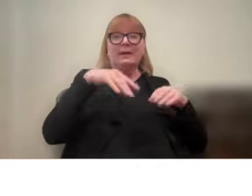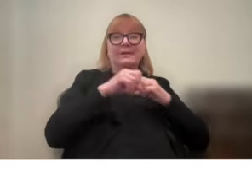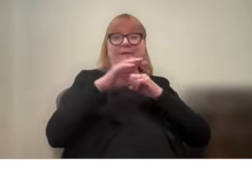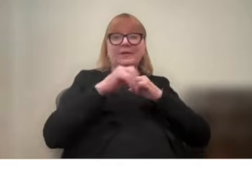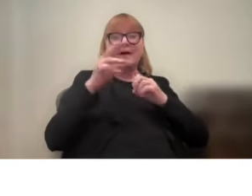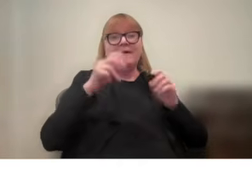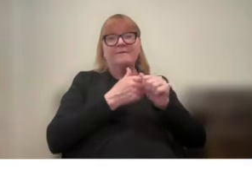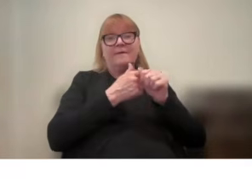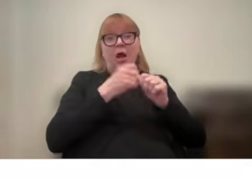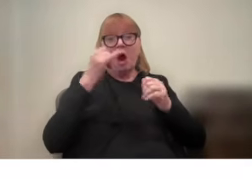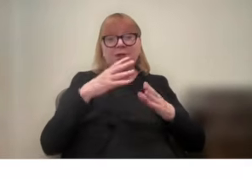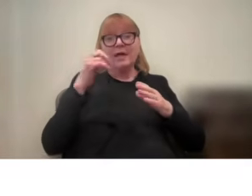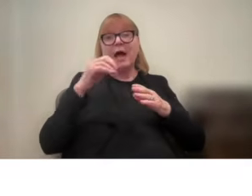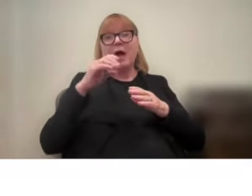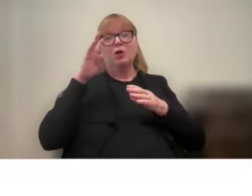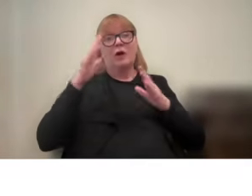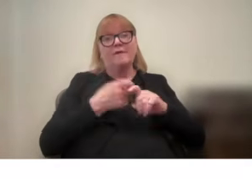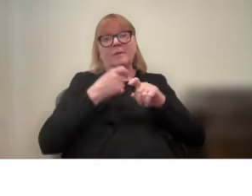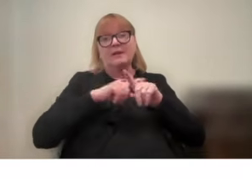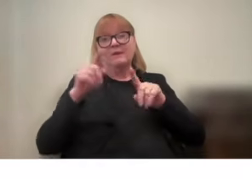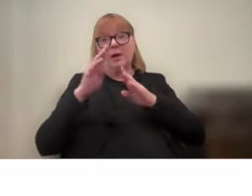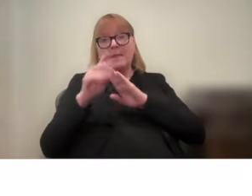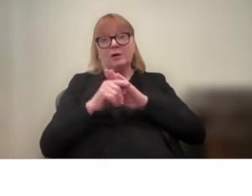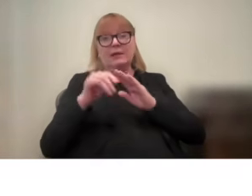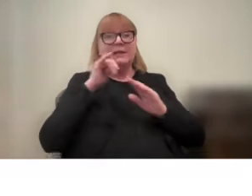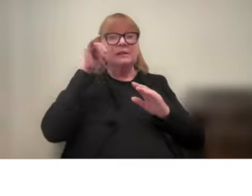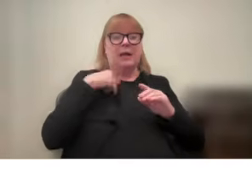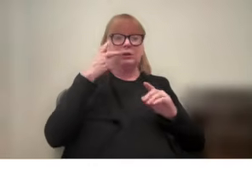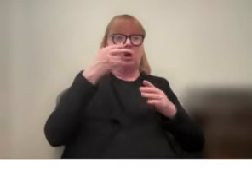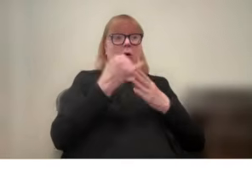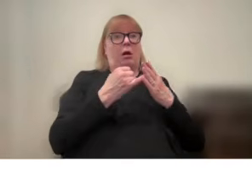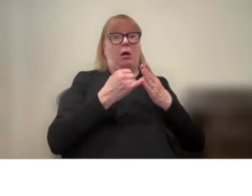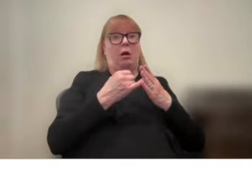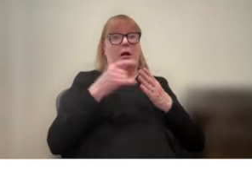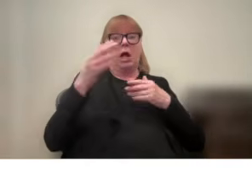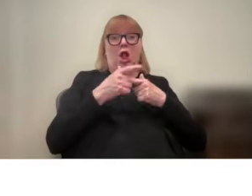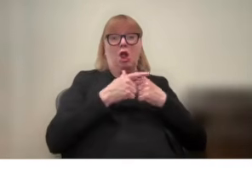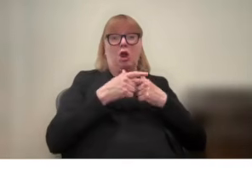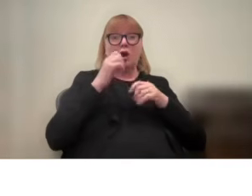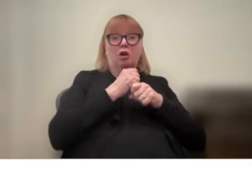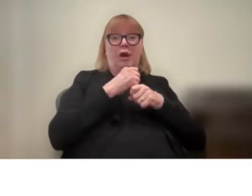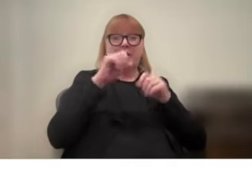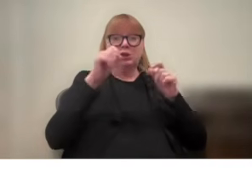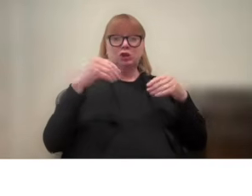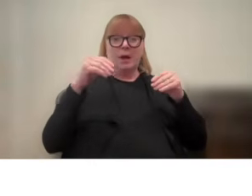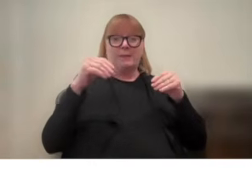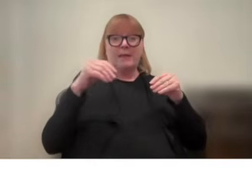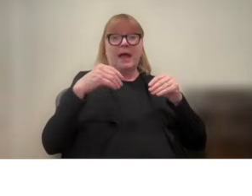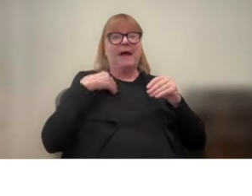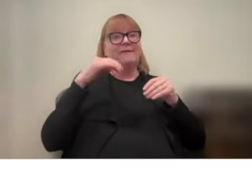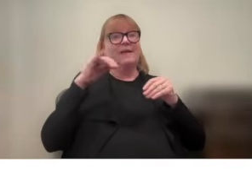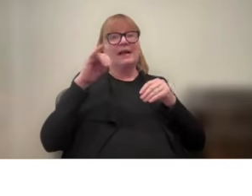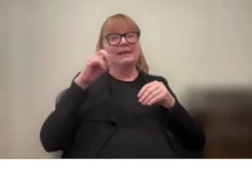following artists and creators from different backgrounds. Just yesterday, I saw a piece of art in a local coffee shop and they had the